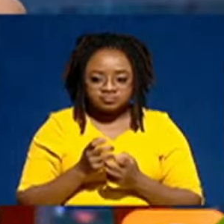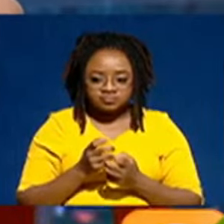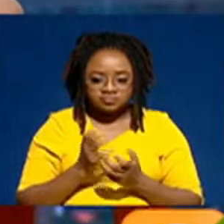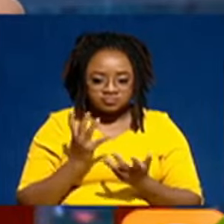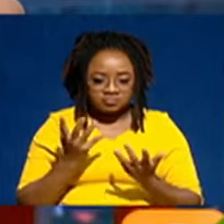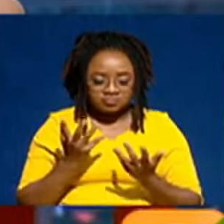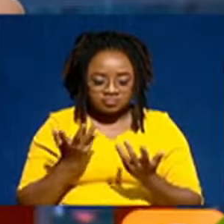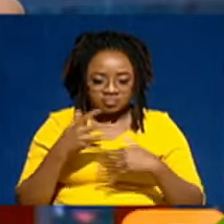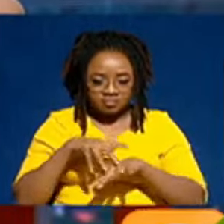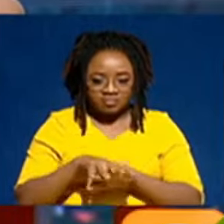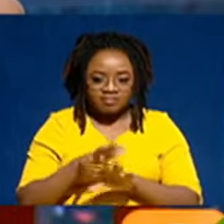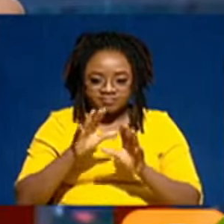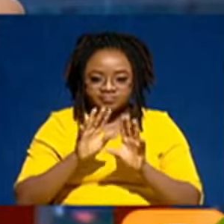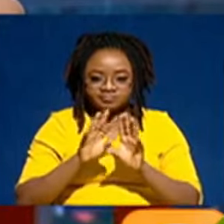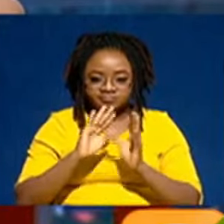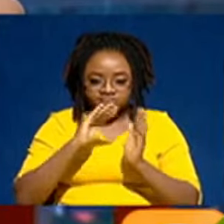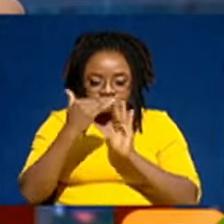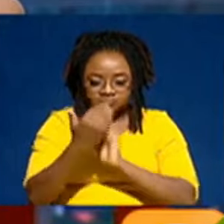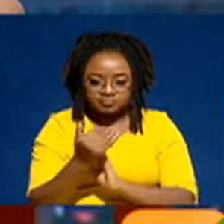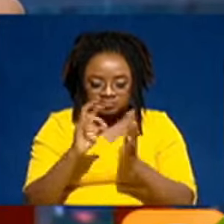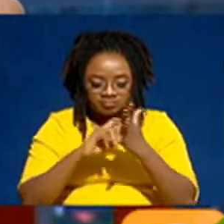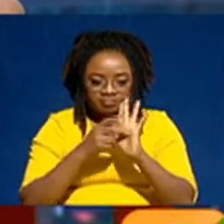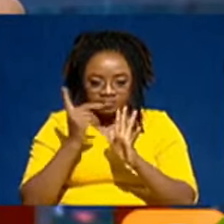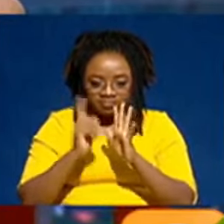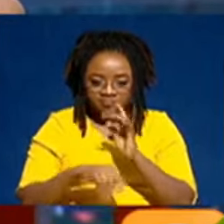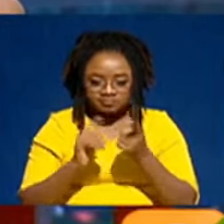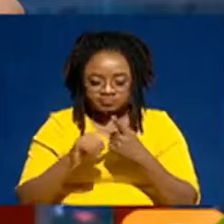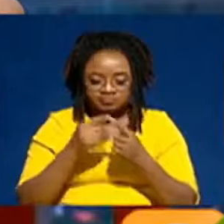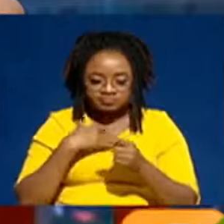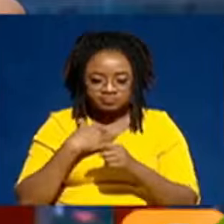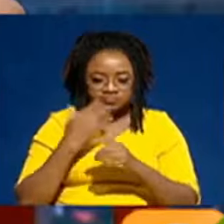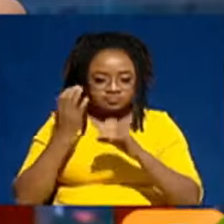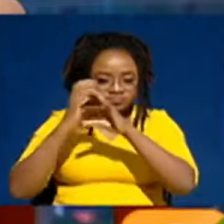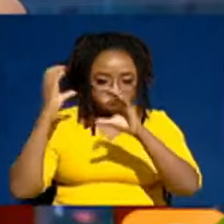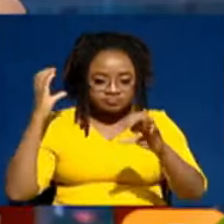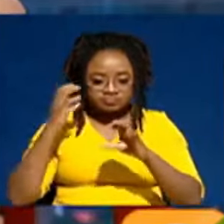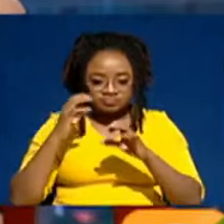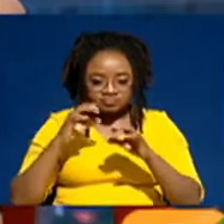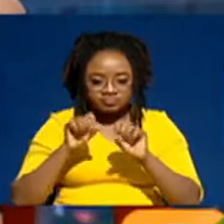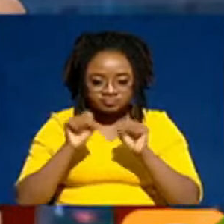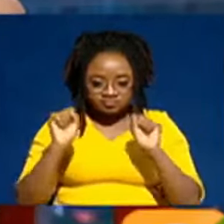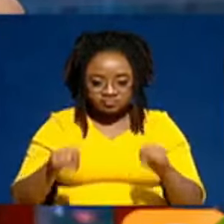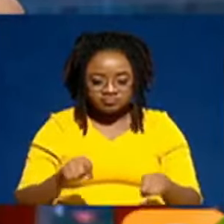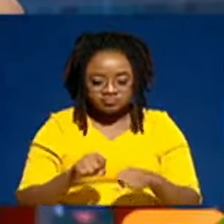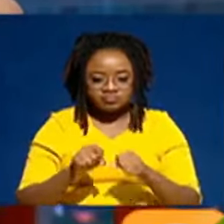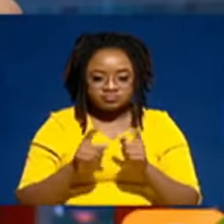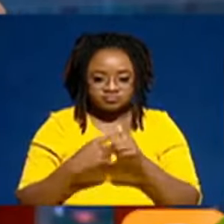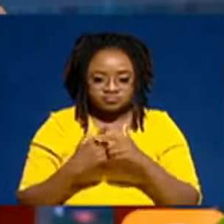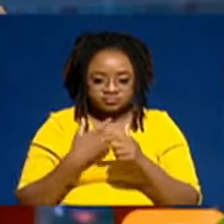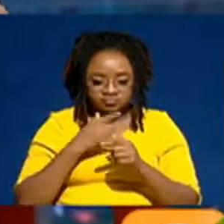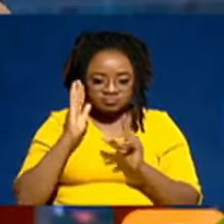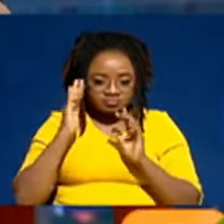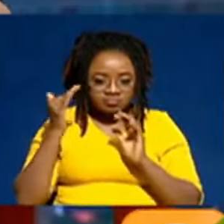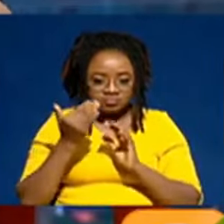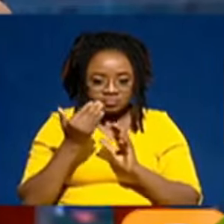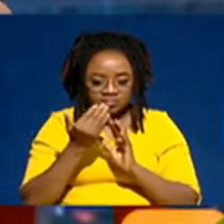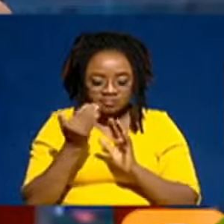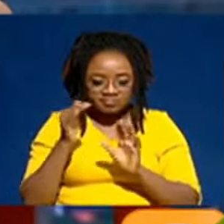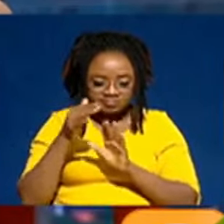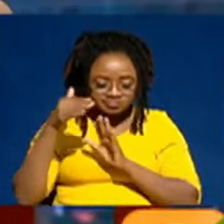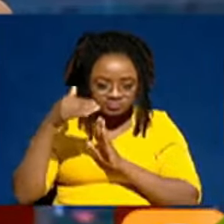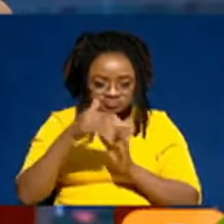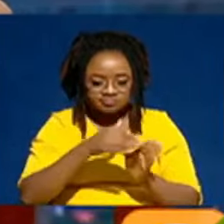So you have the rapid bus transport system feeding into the light rail. Yeah.